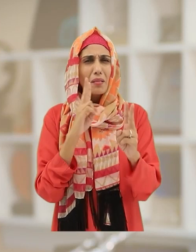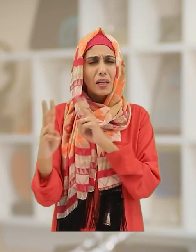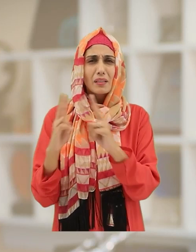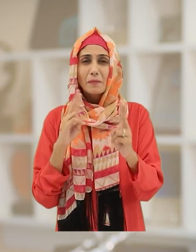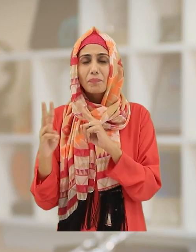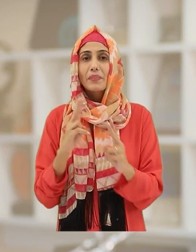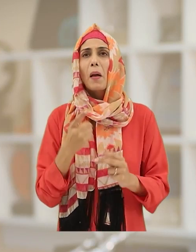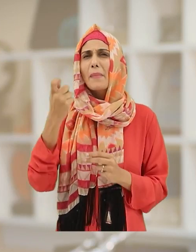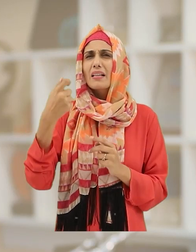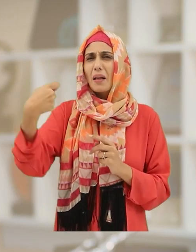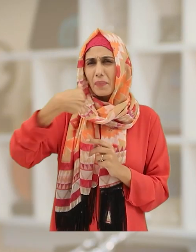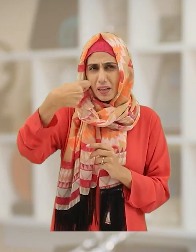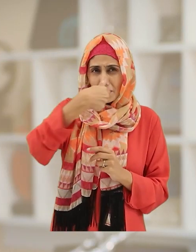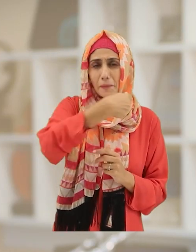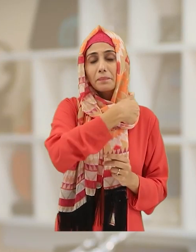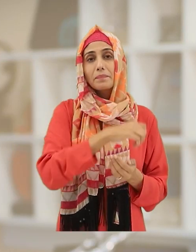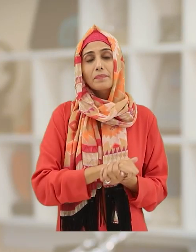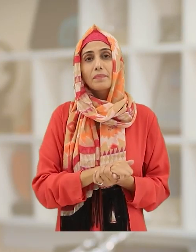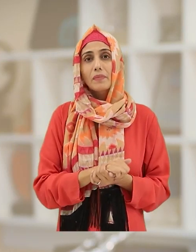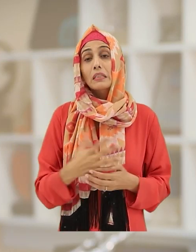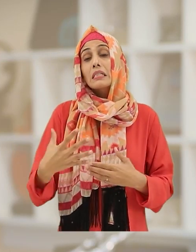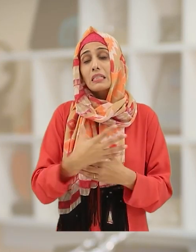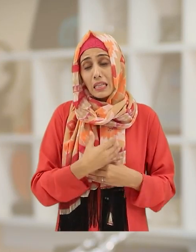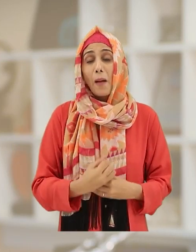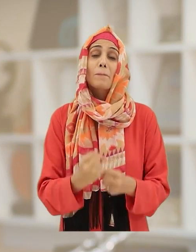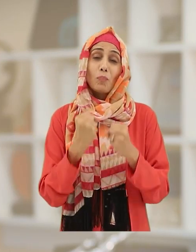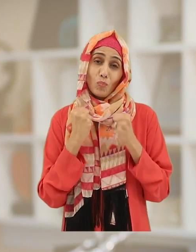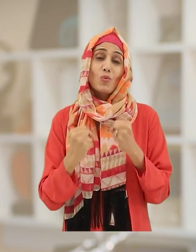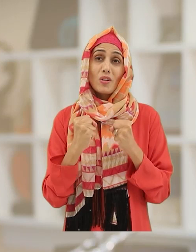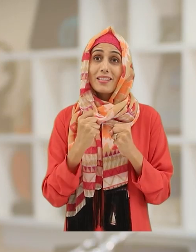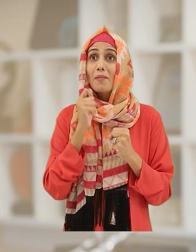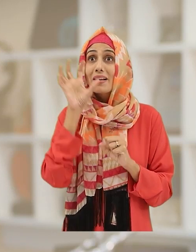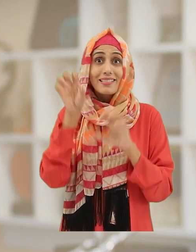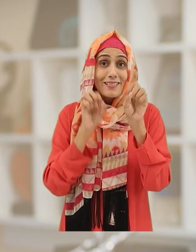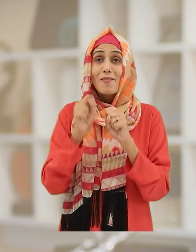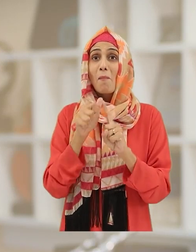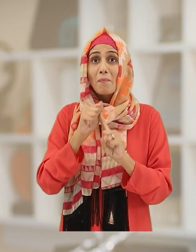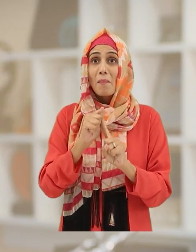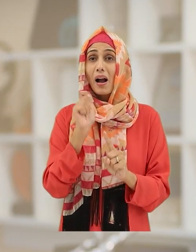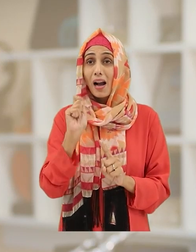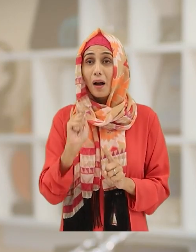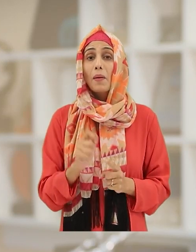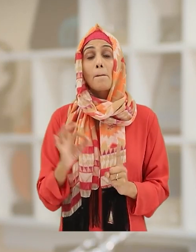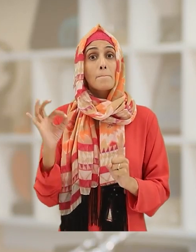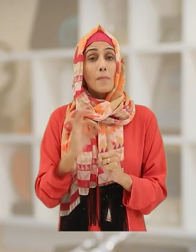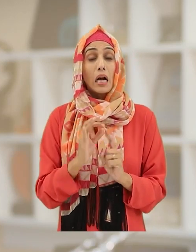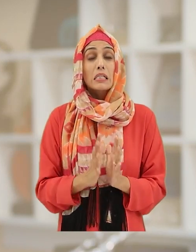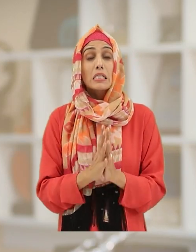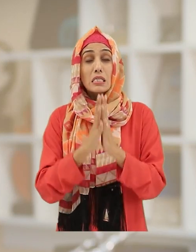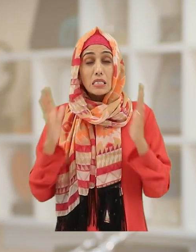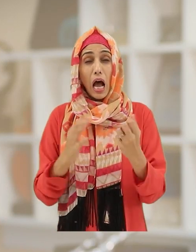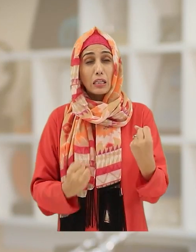on, community funding. It's always a challenge, that's there. But Pakistan has been the